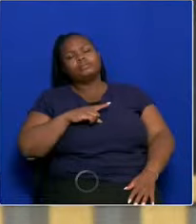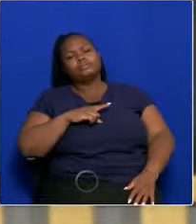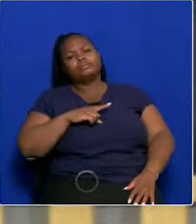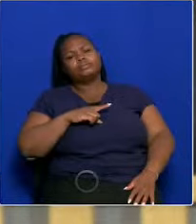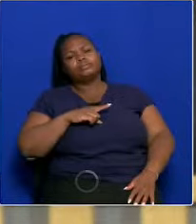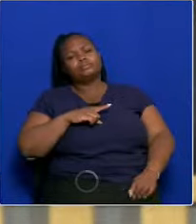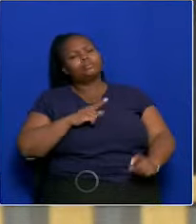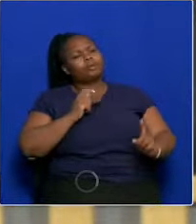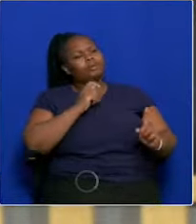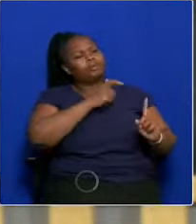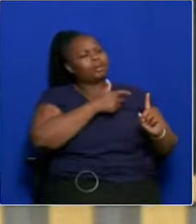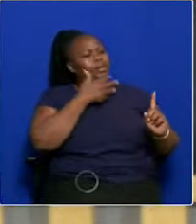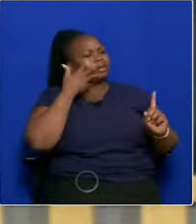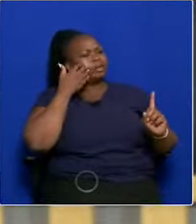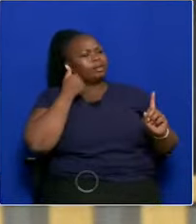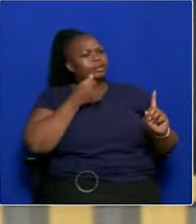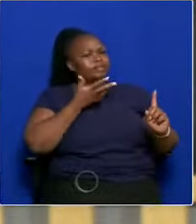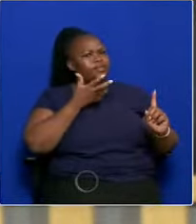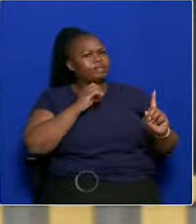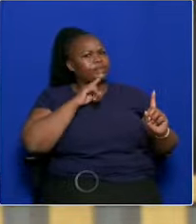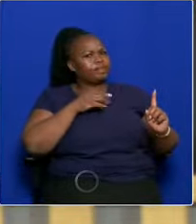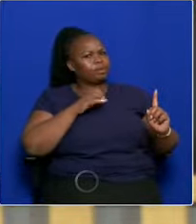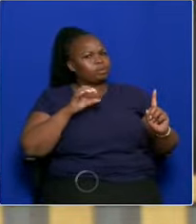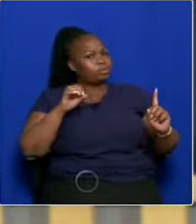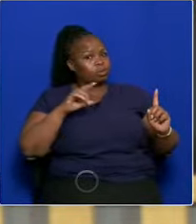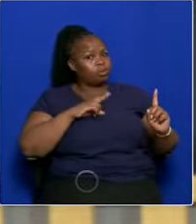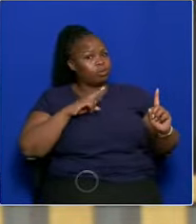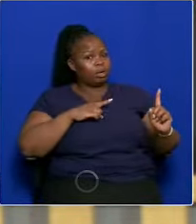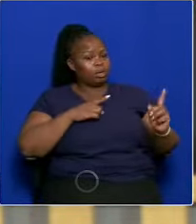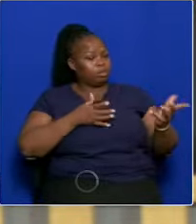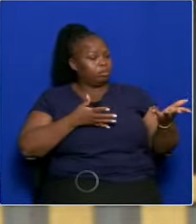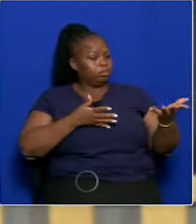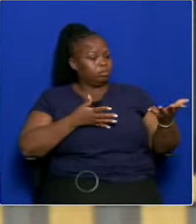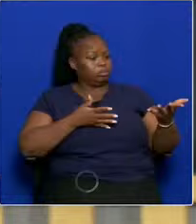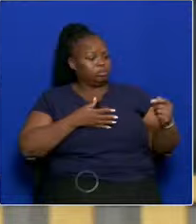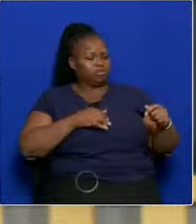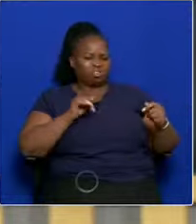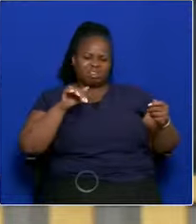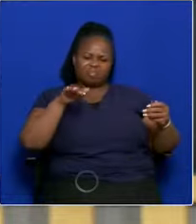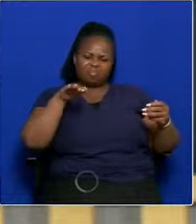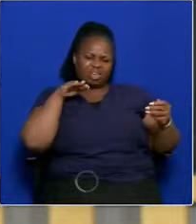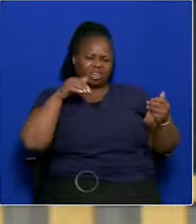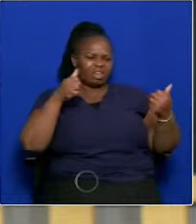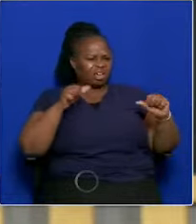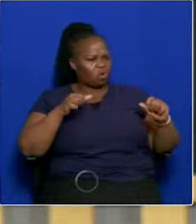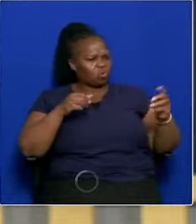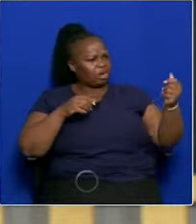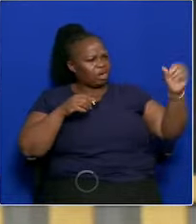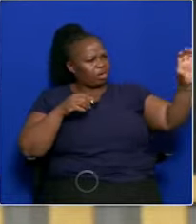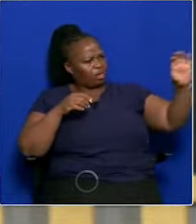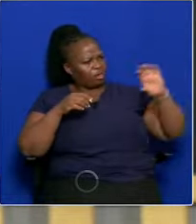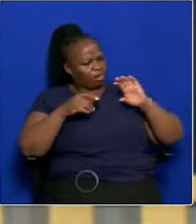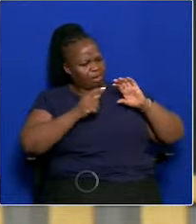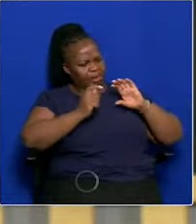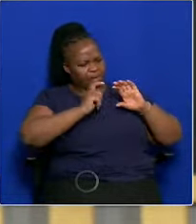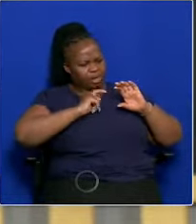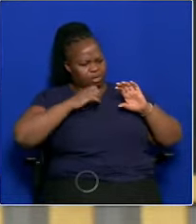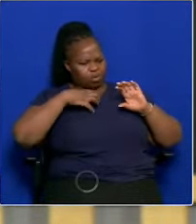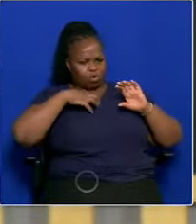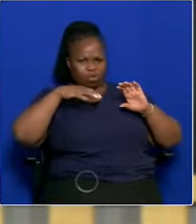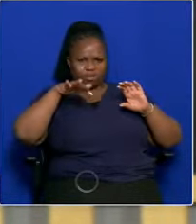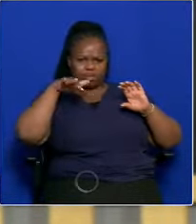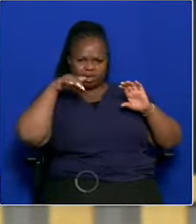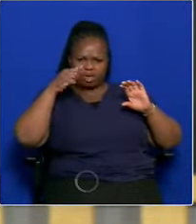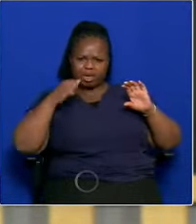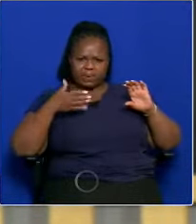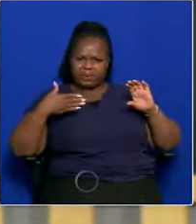Mr. Matlala? Because there's no explanation from your bank account. We don't see money from Mr. Matlala coming to you. We see money